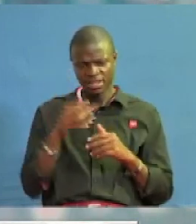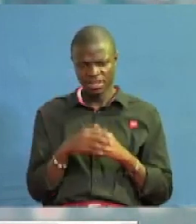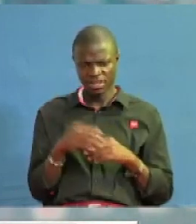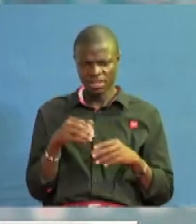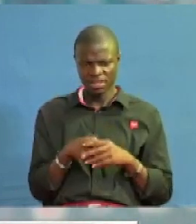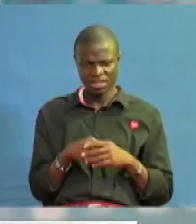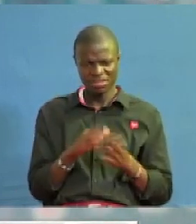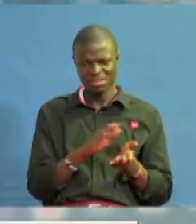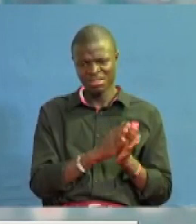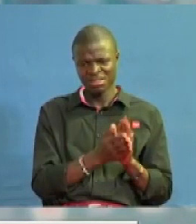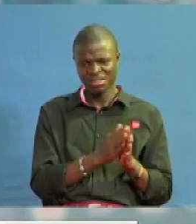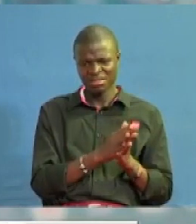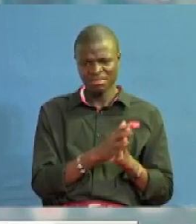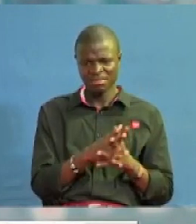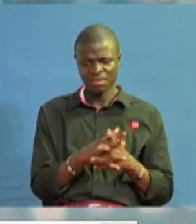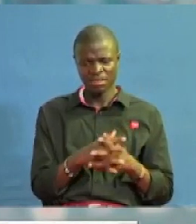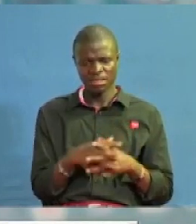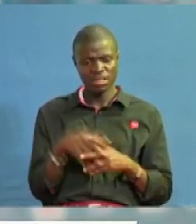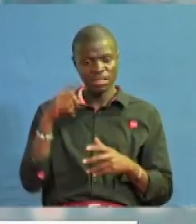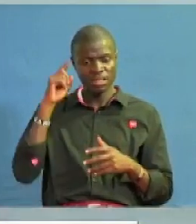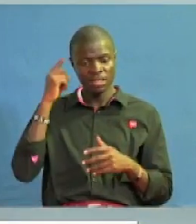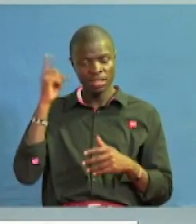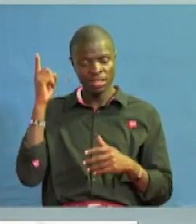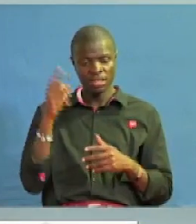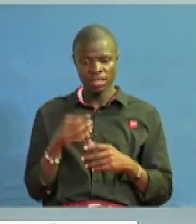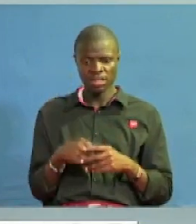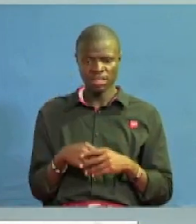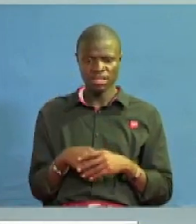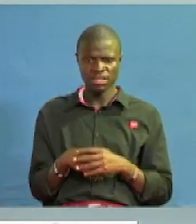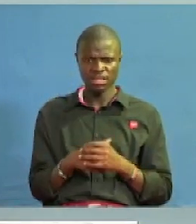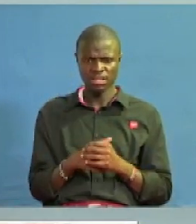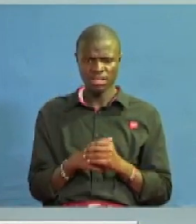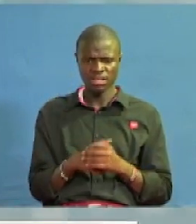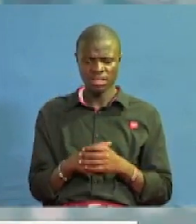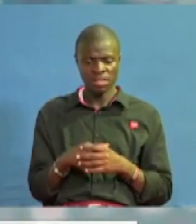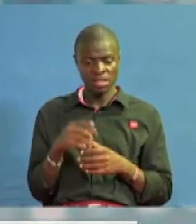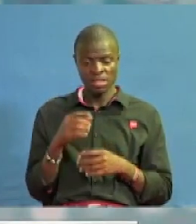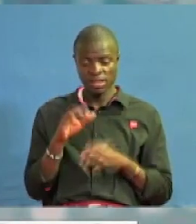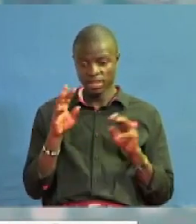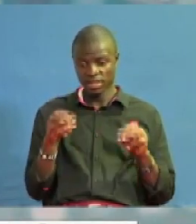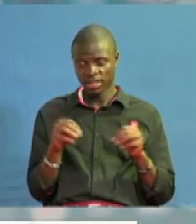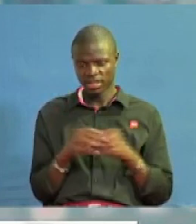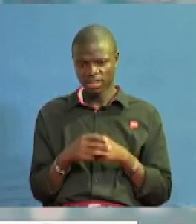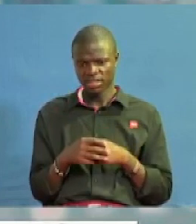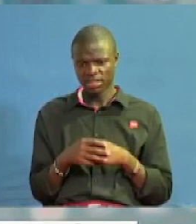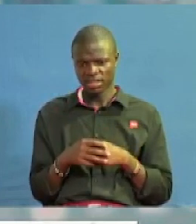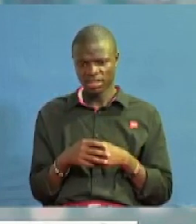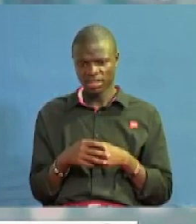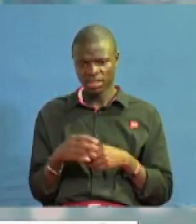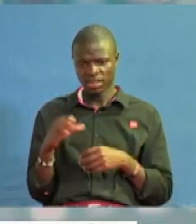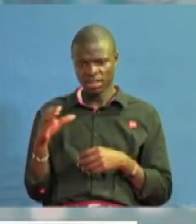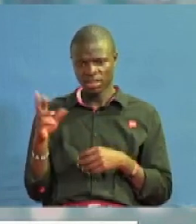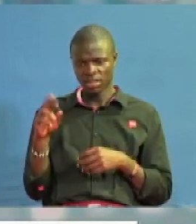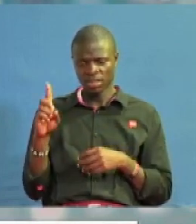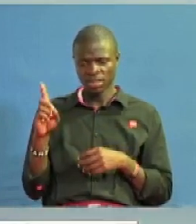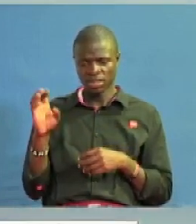media, you will hear about it in the media. You recommend the media for that type of information? Yes. Right. But again, credible media